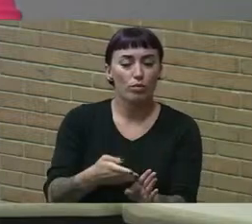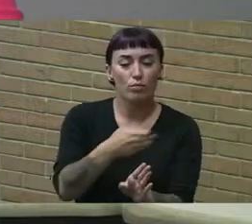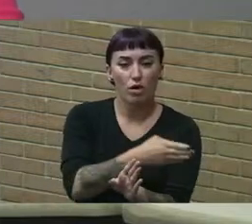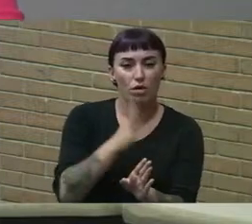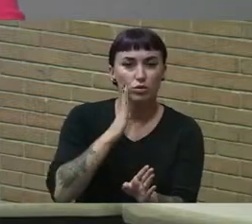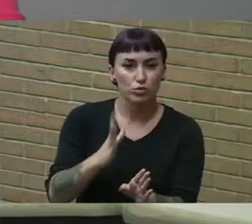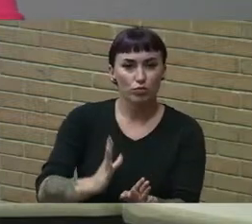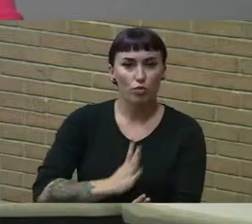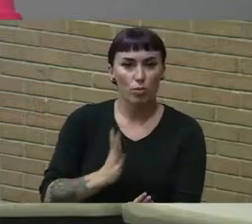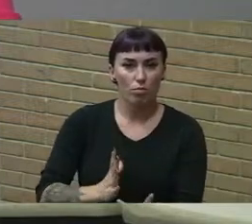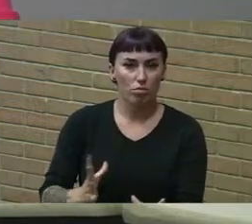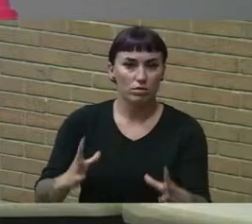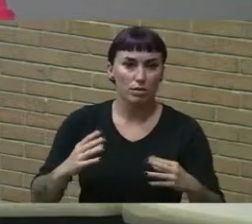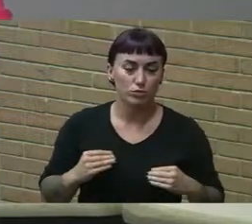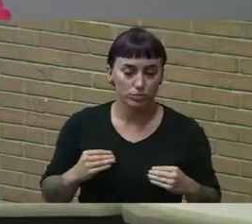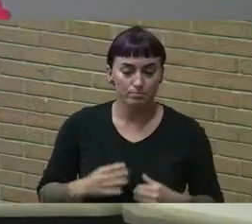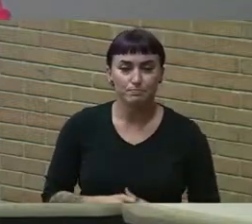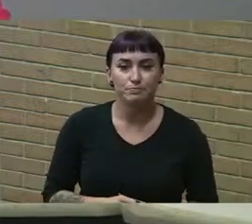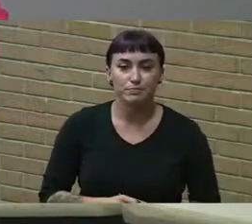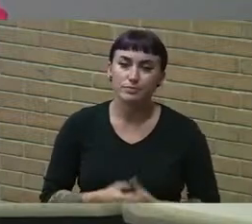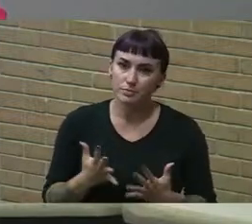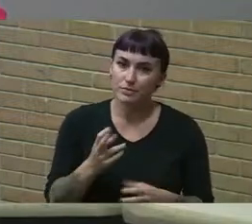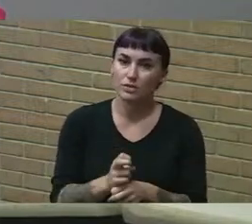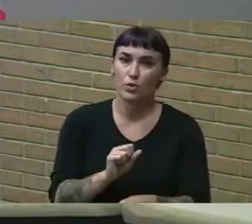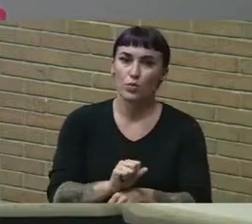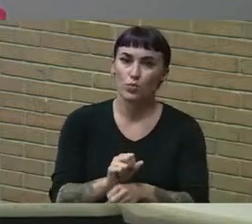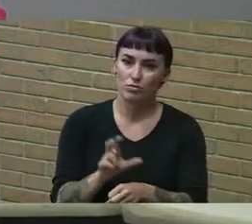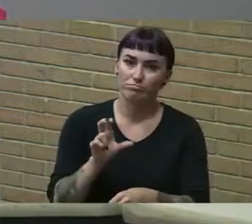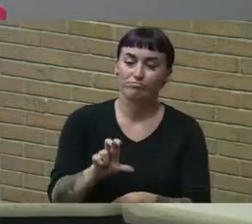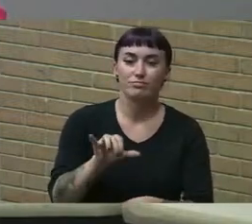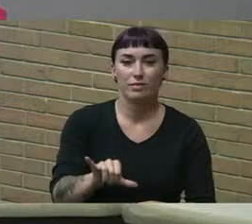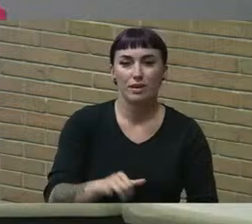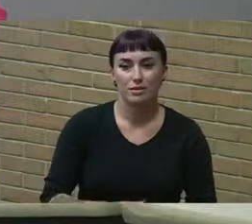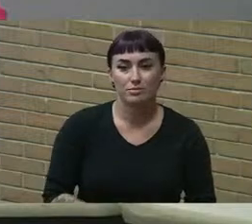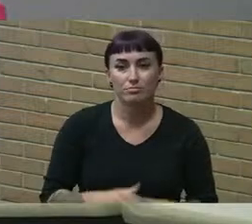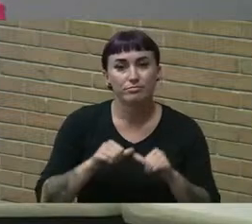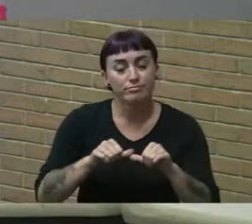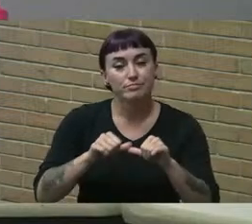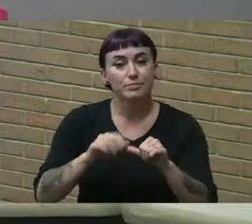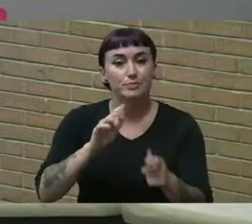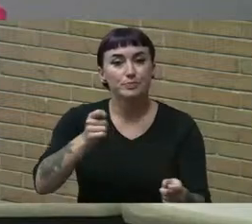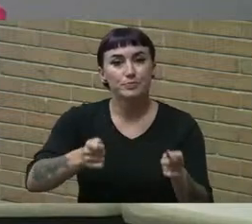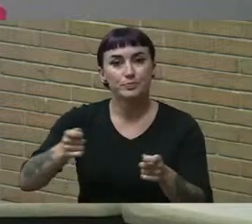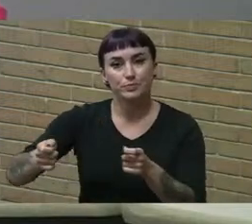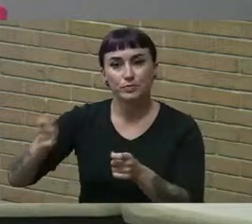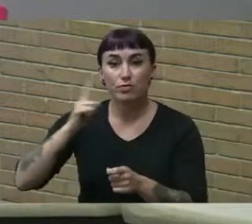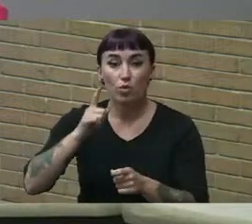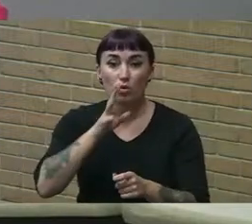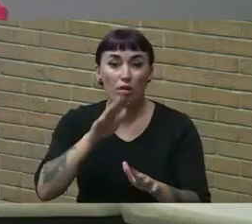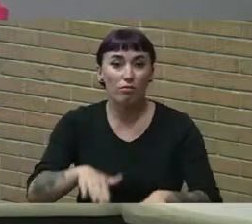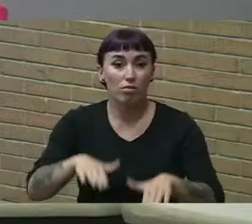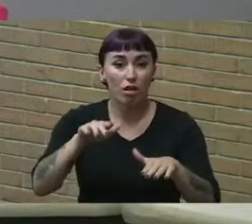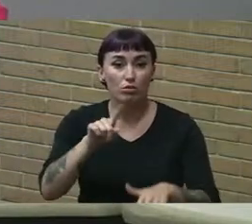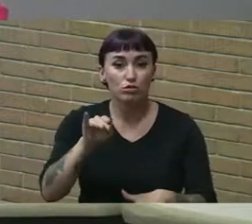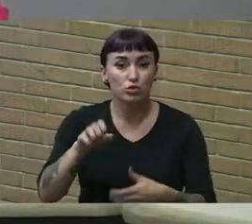formal adoption. So a lot of hard work going into that to keep up with the changes in our floodplains.